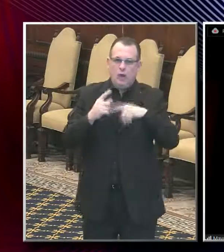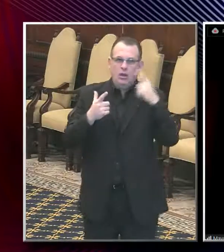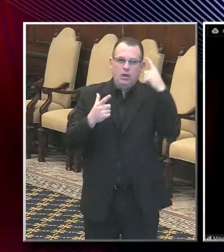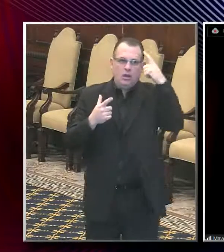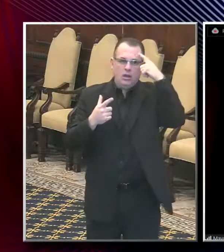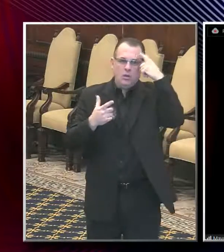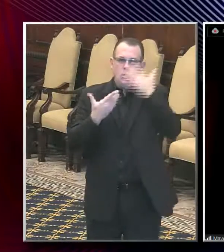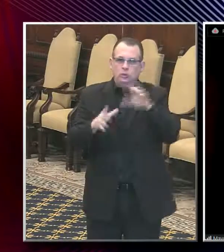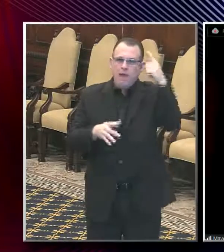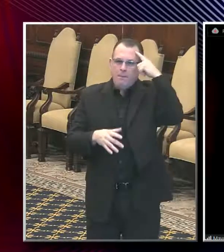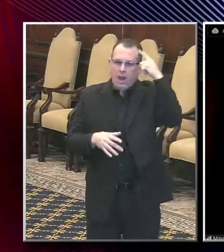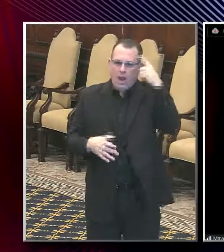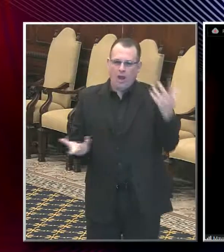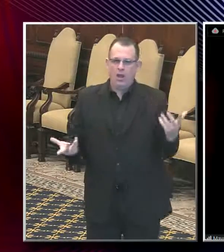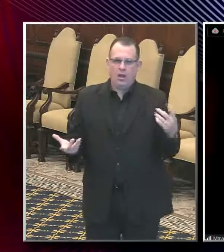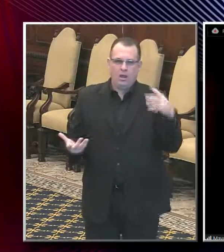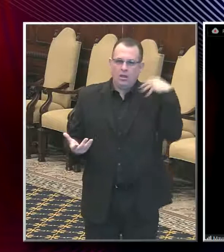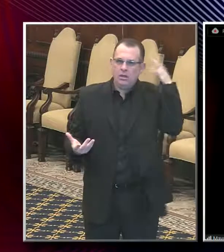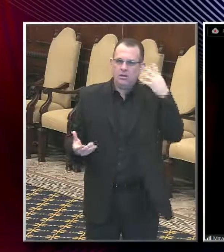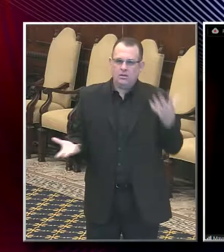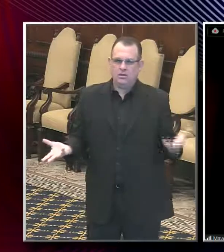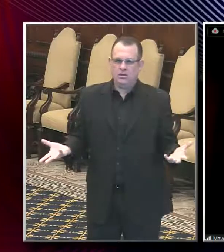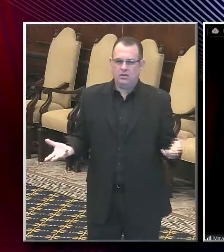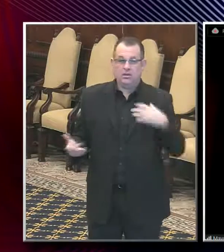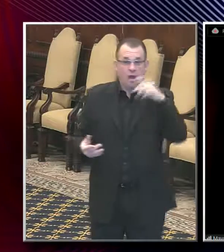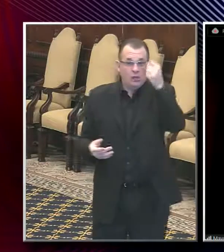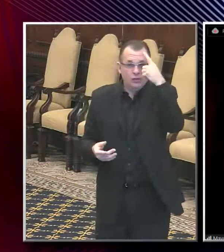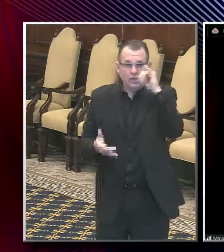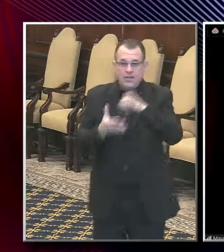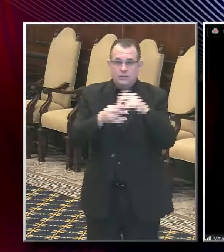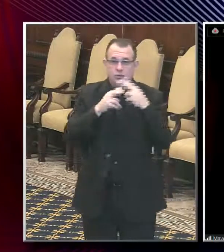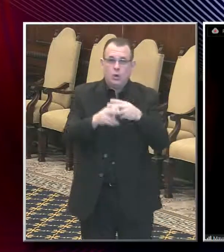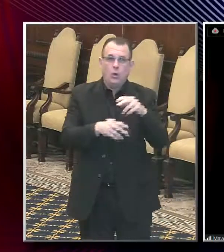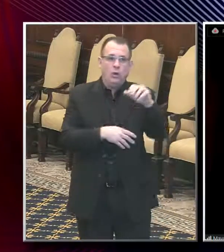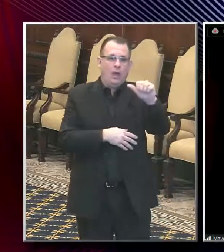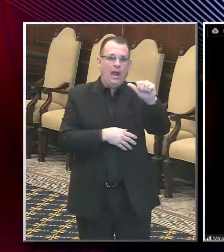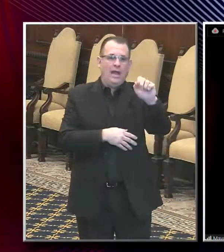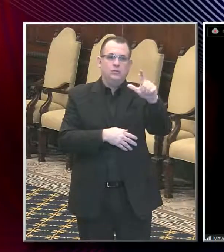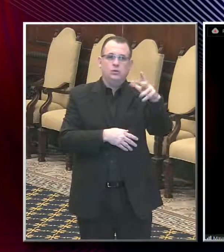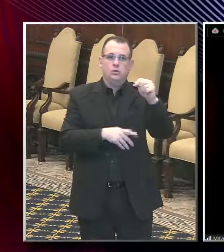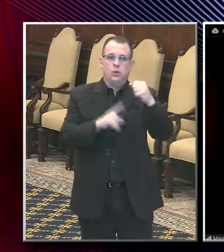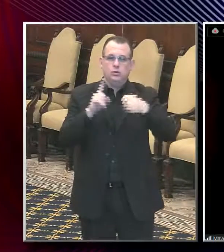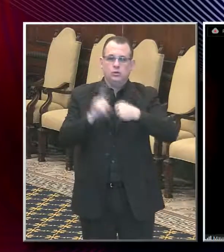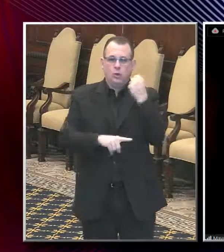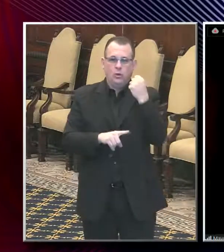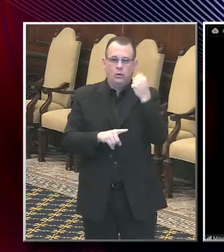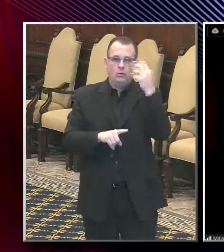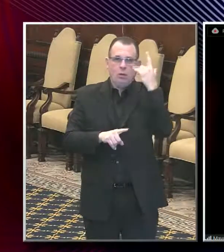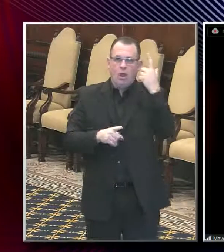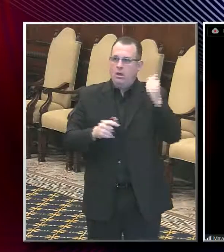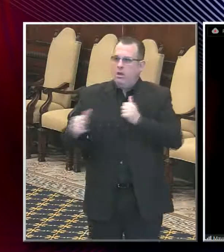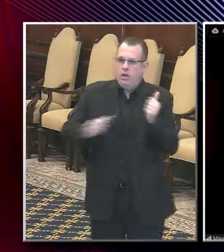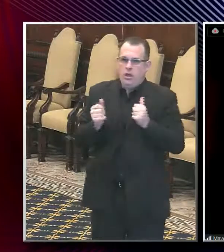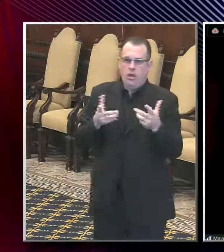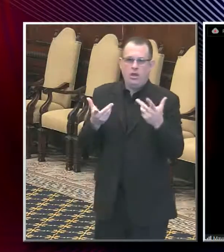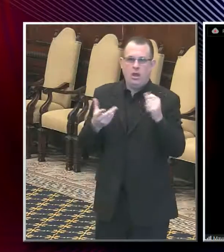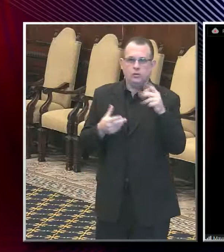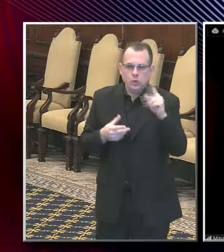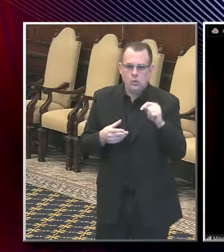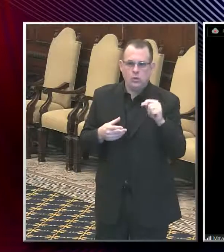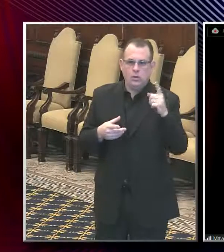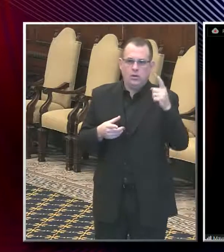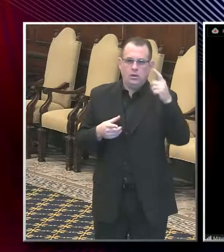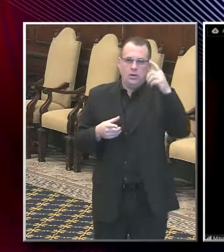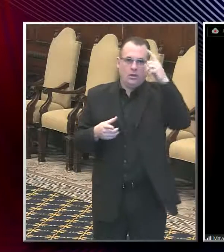understand it's understandable, but that is an assault. That's to me an assault or an aggravated assault, knowingly doing that